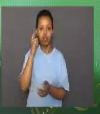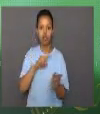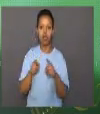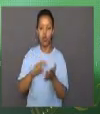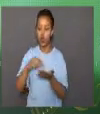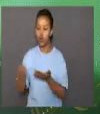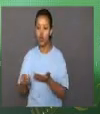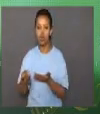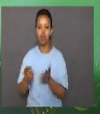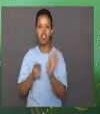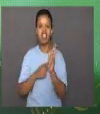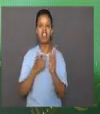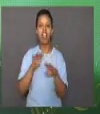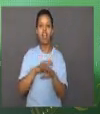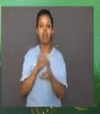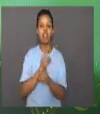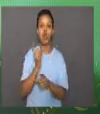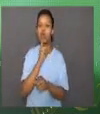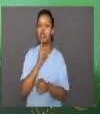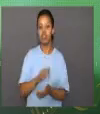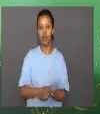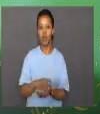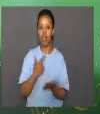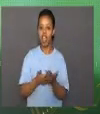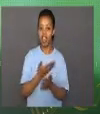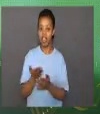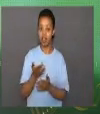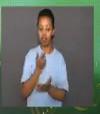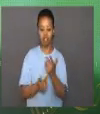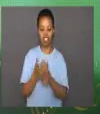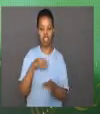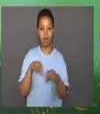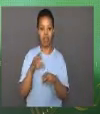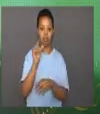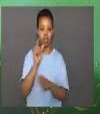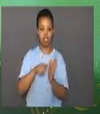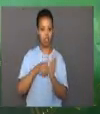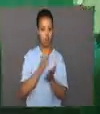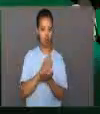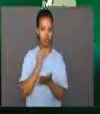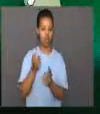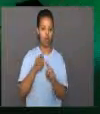leaves? Spend a few minutes discussing this question with a partner.